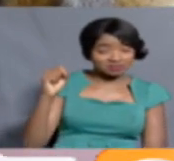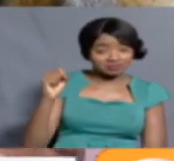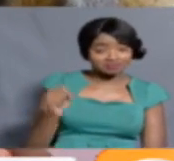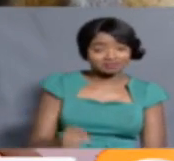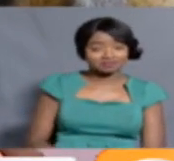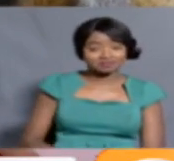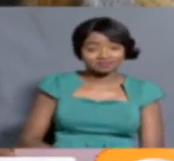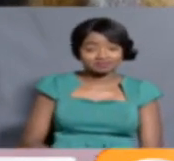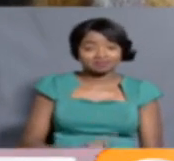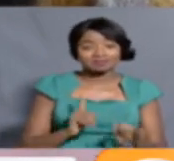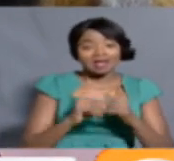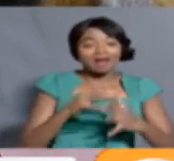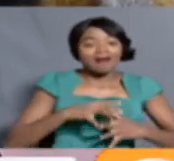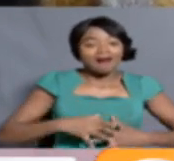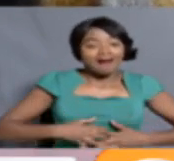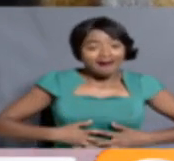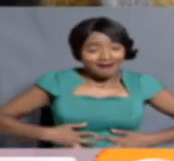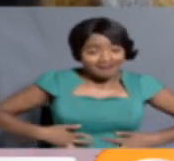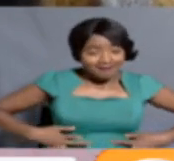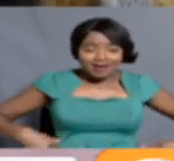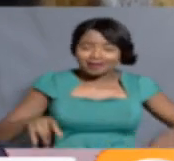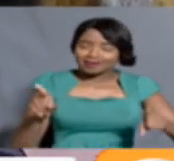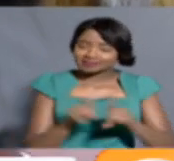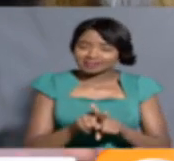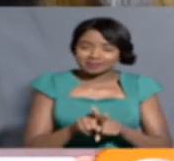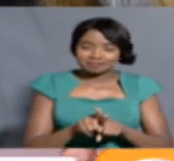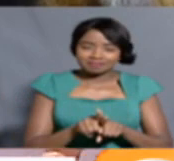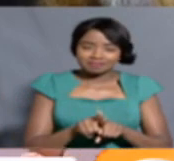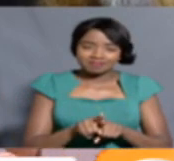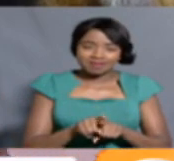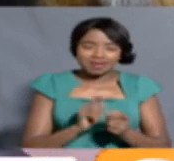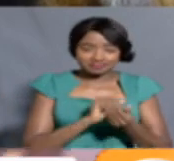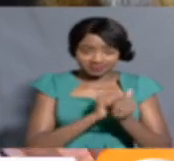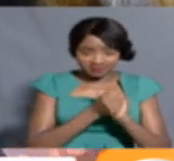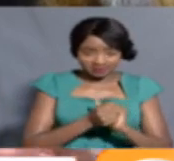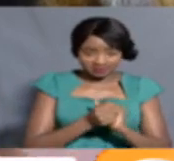can be politicized. And it used to work perfectly. In Ukambani, they used to